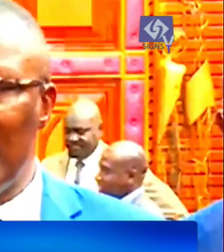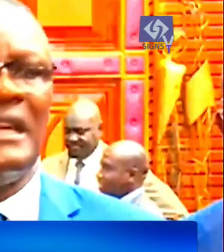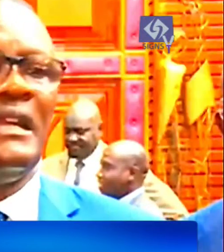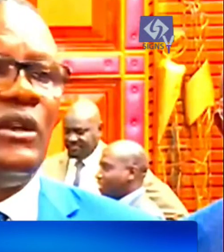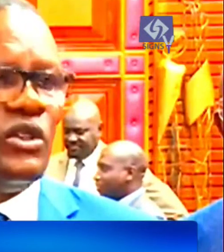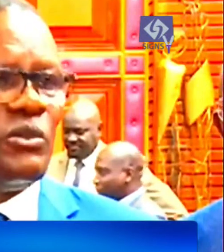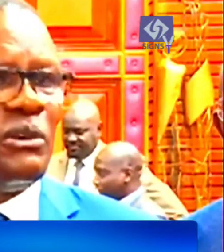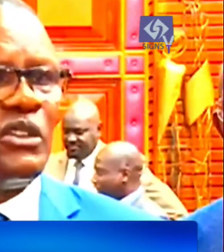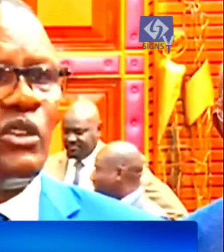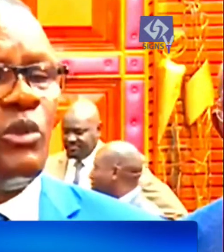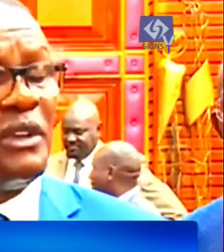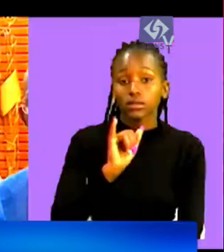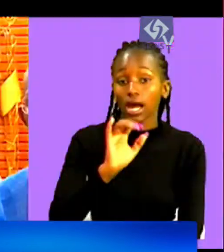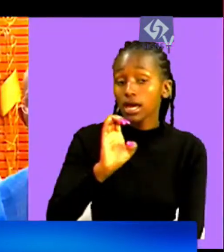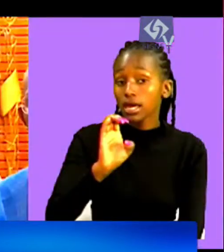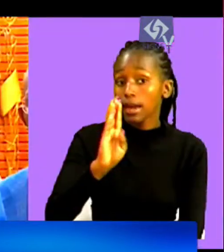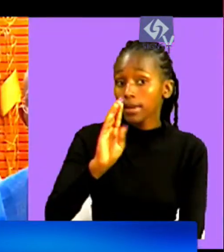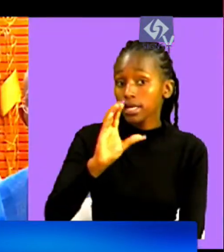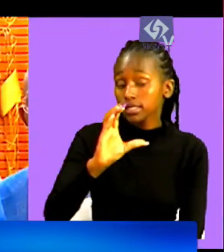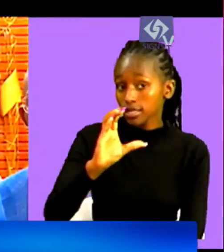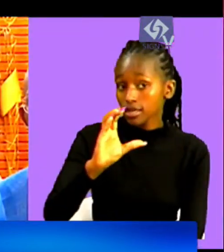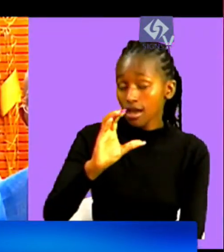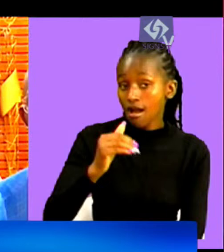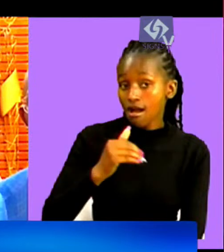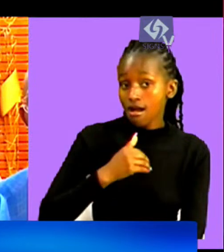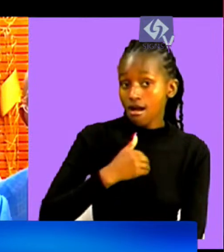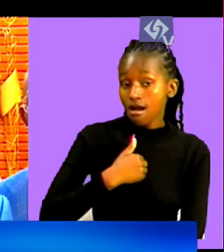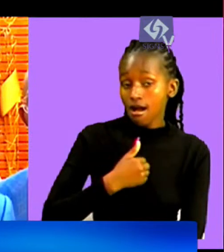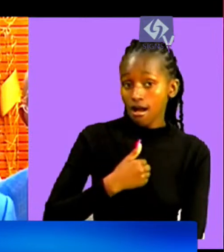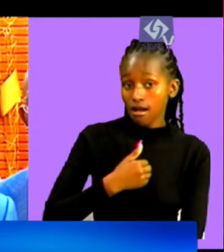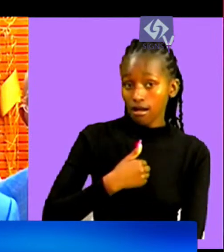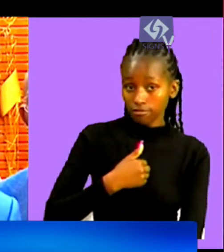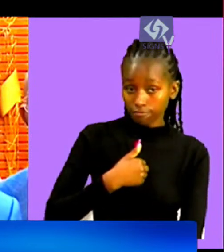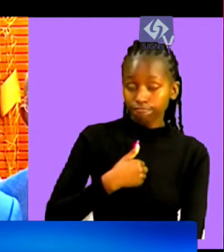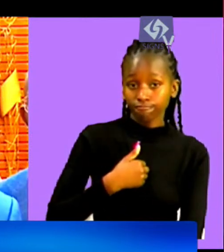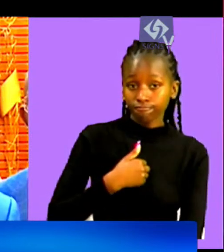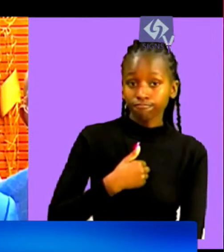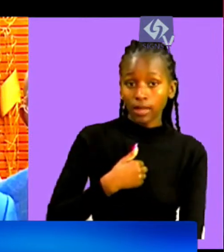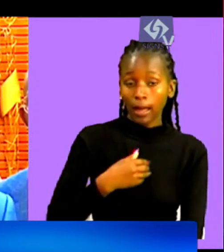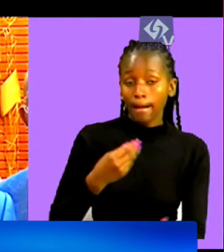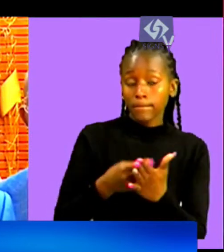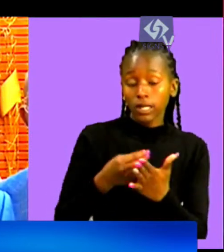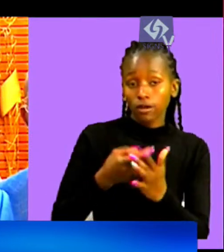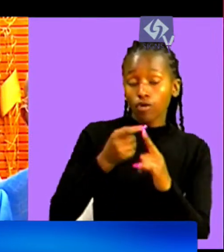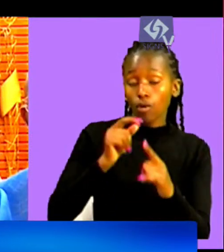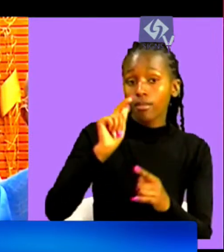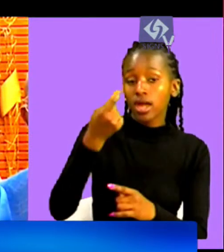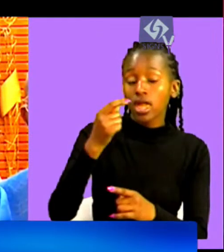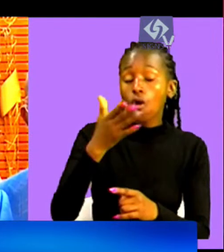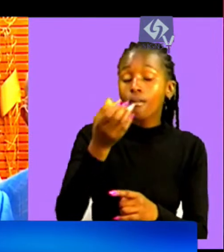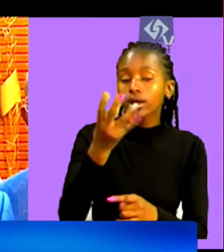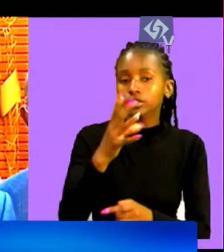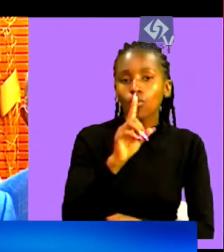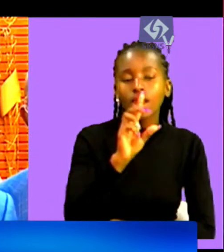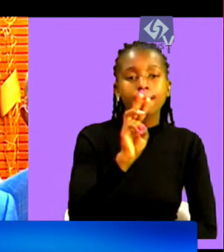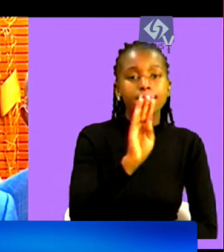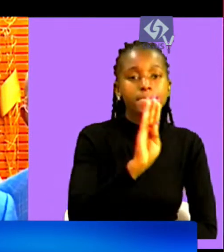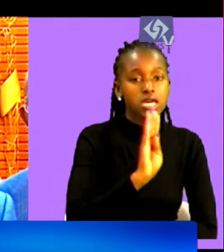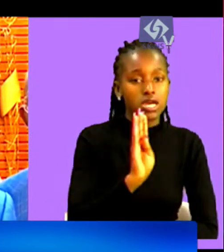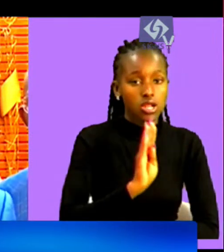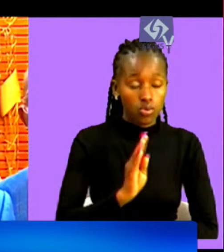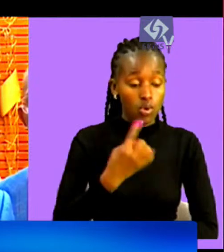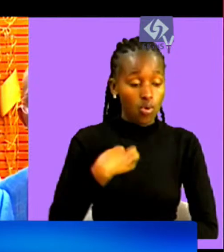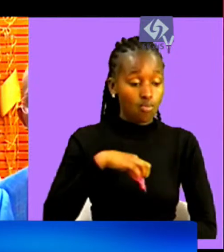BC currently owes Postal Corporation of Kenya in excess of 1 billion shillings. We are requesting the National